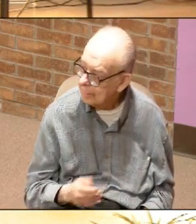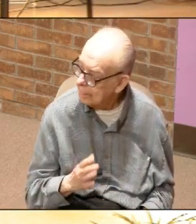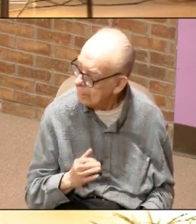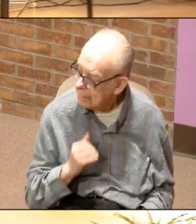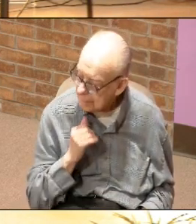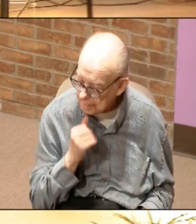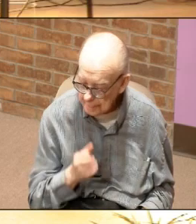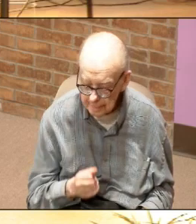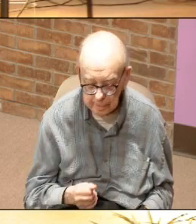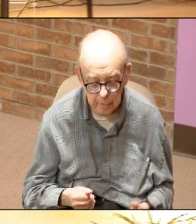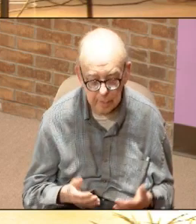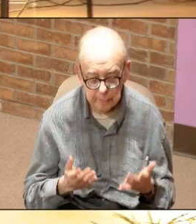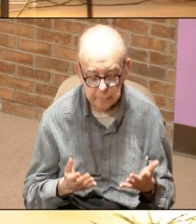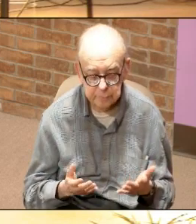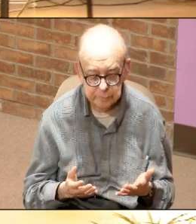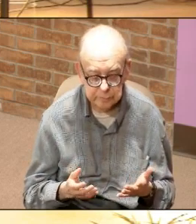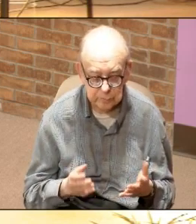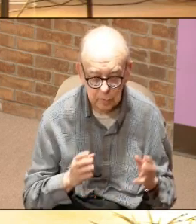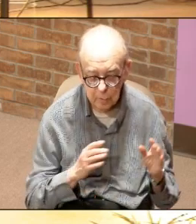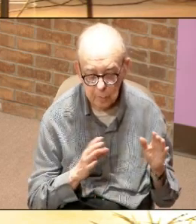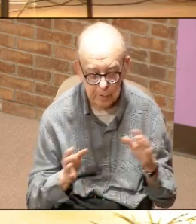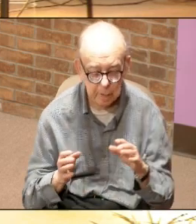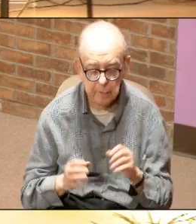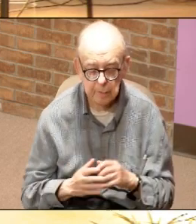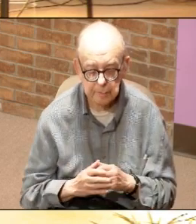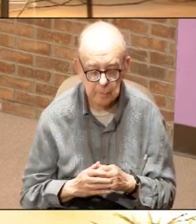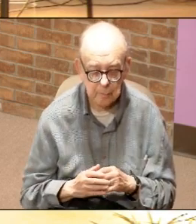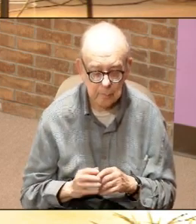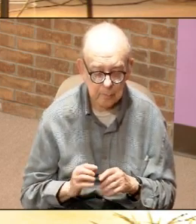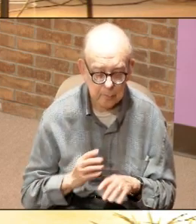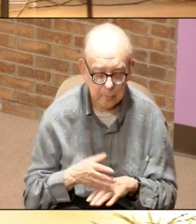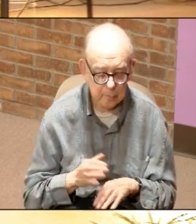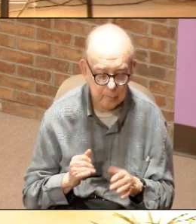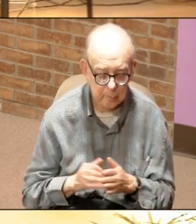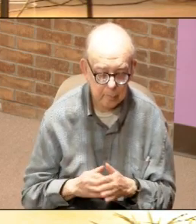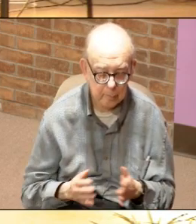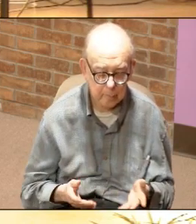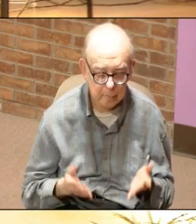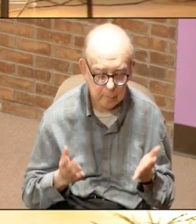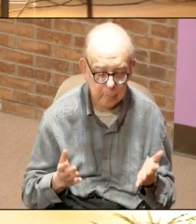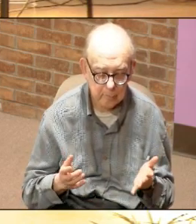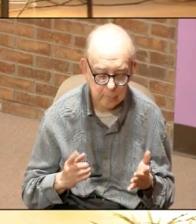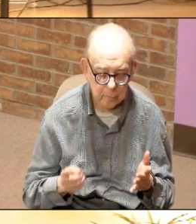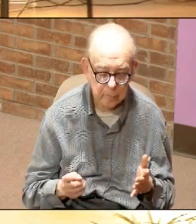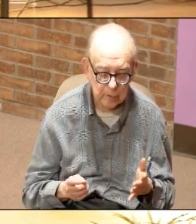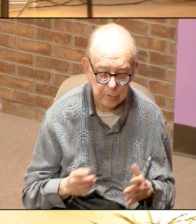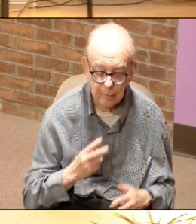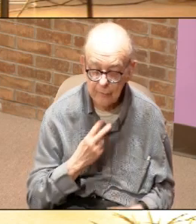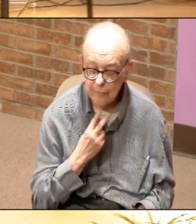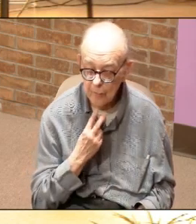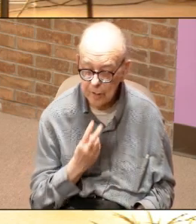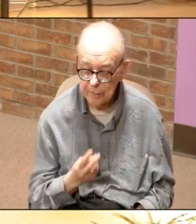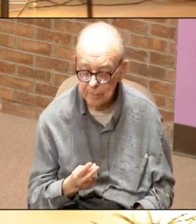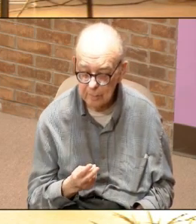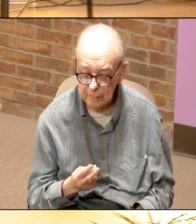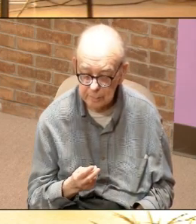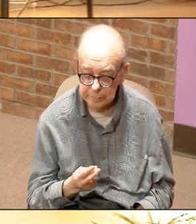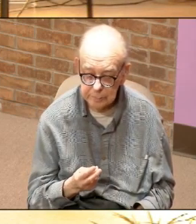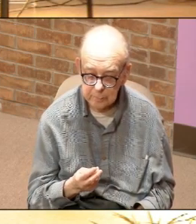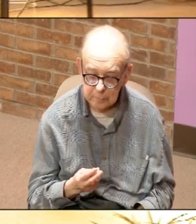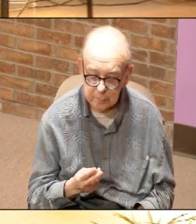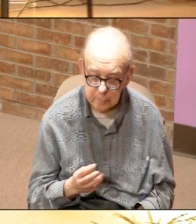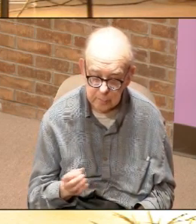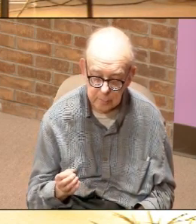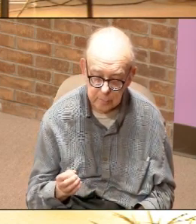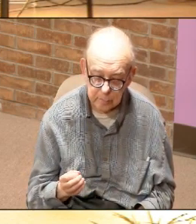God wasn't in the fire or the wind. But after the fire, there was a voice,